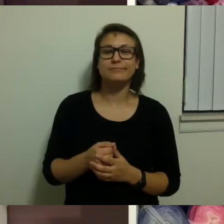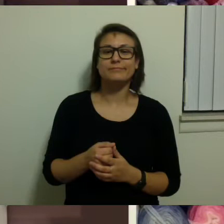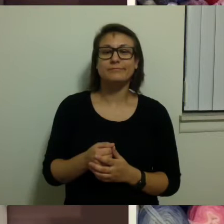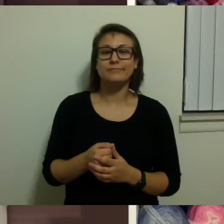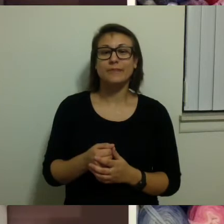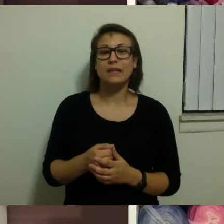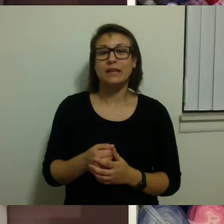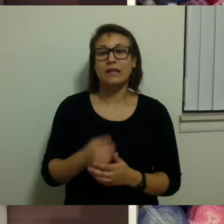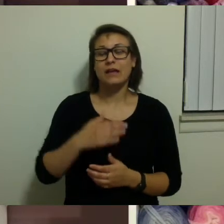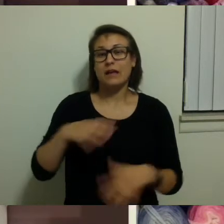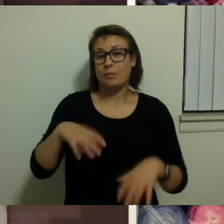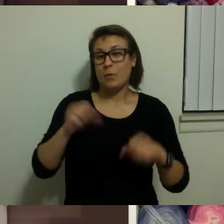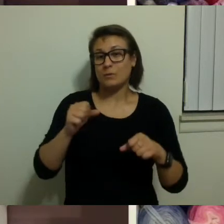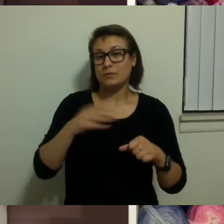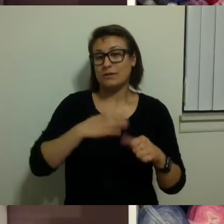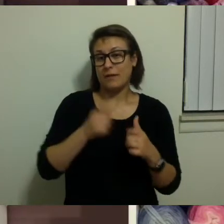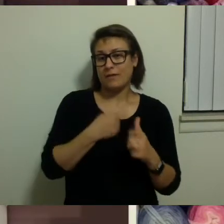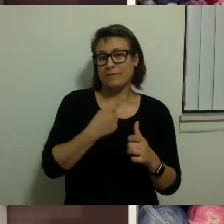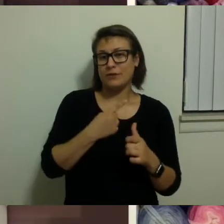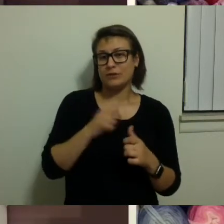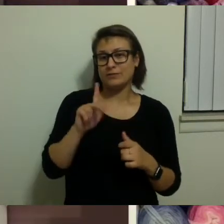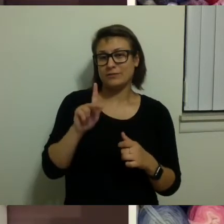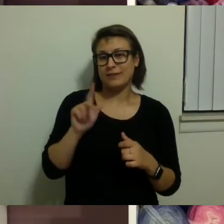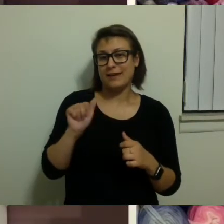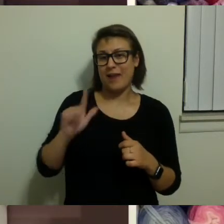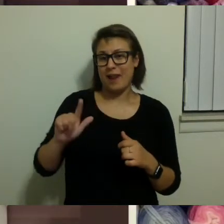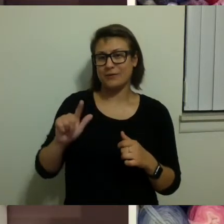This is my hosting my first knit along, so pity join.